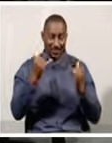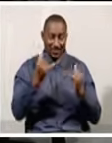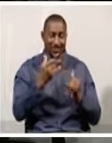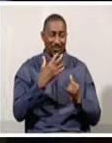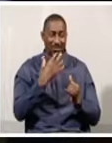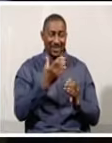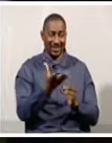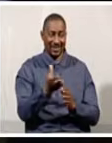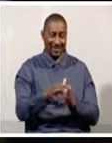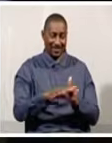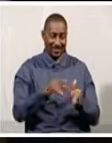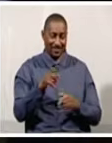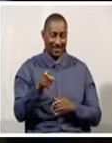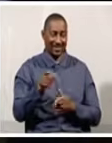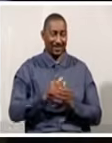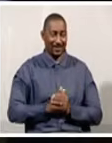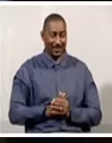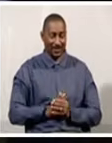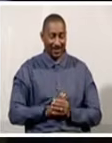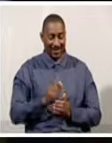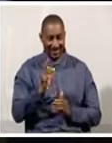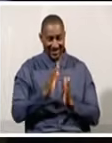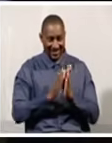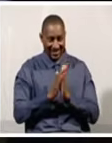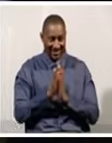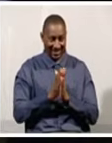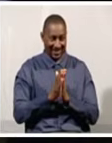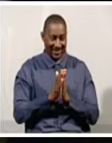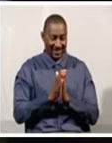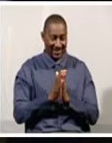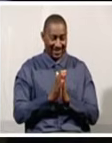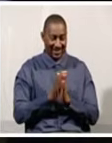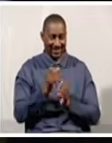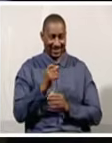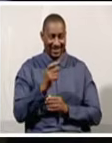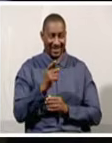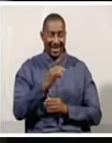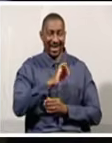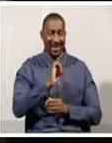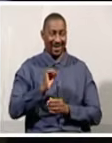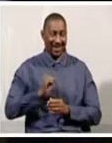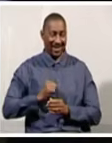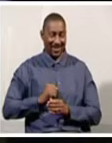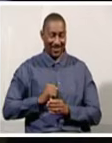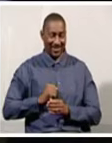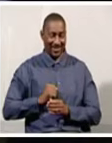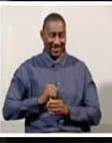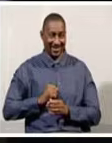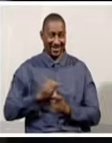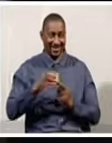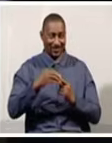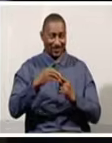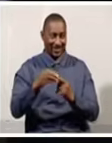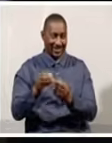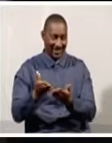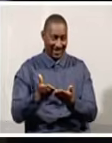leaders in the room. And what was interesting for me, she mentions, and our special guest, Miss Elago Shitaatala.